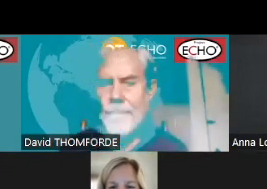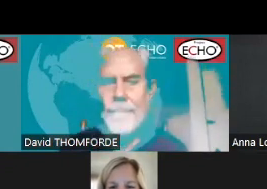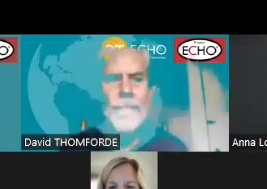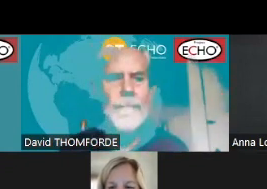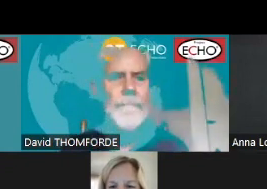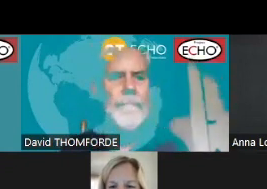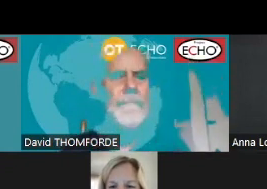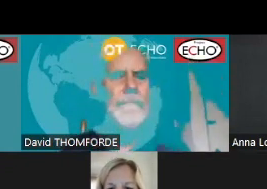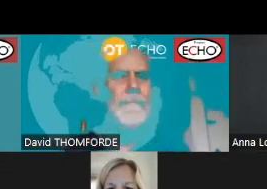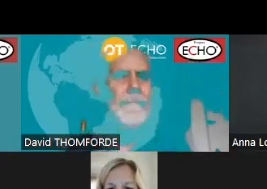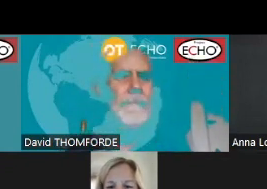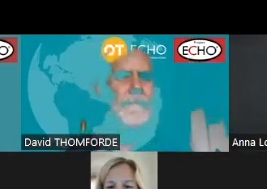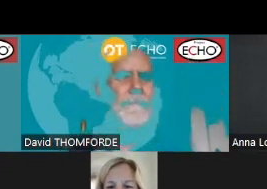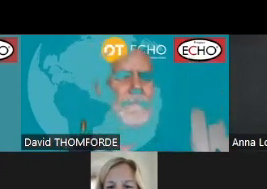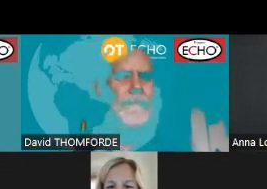to empower and